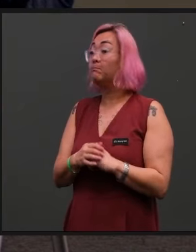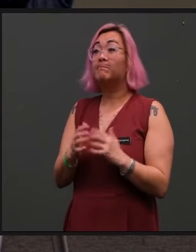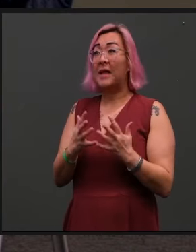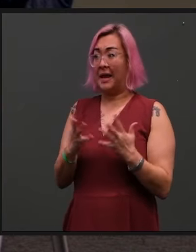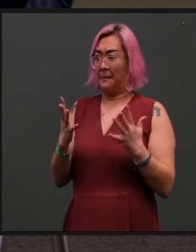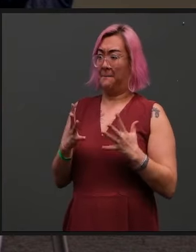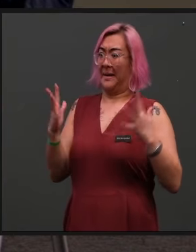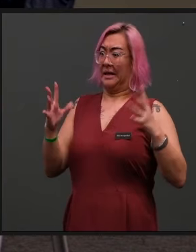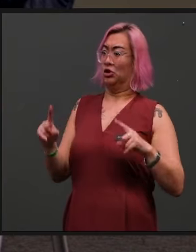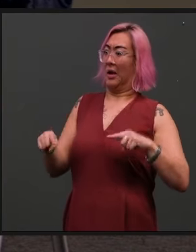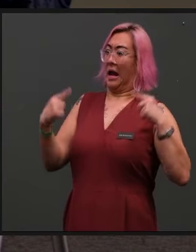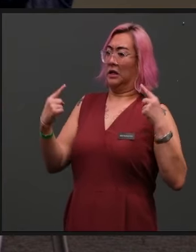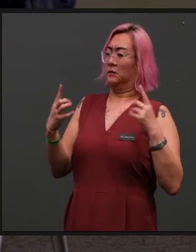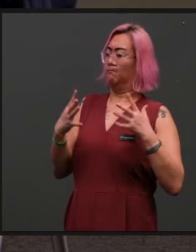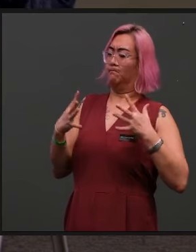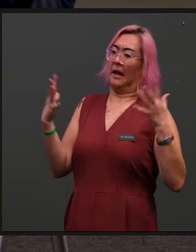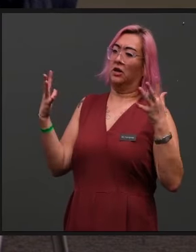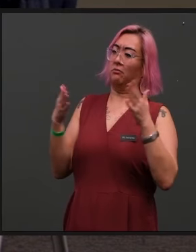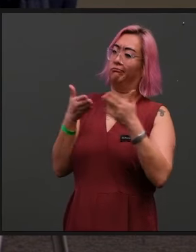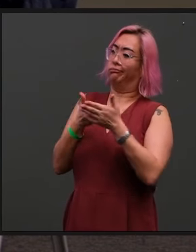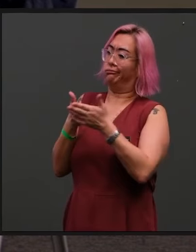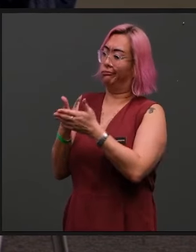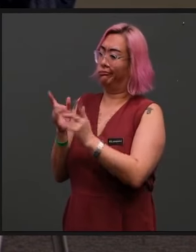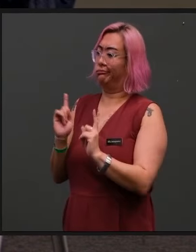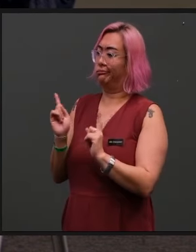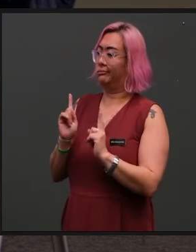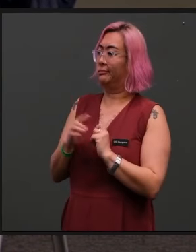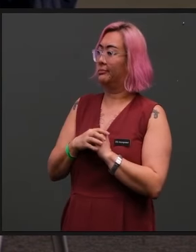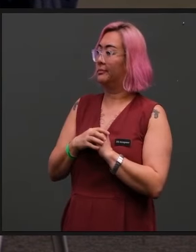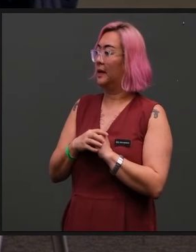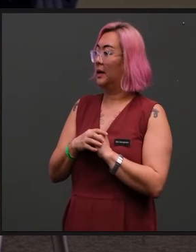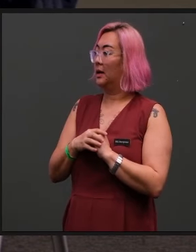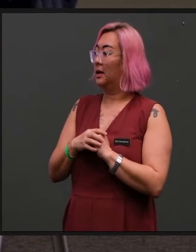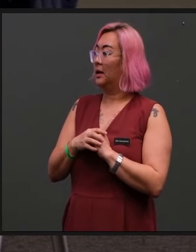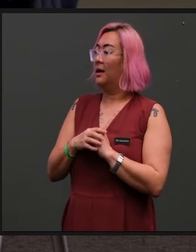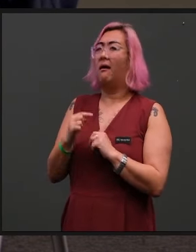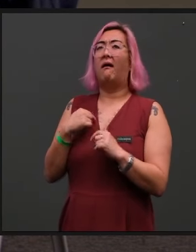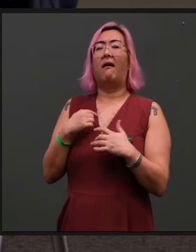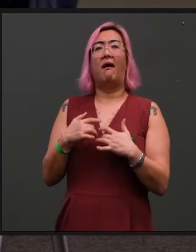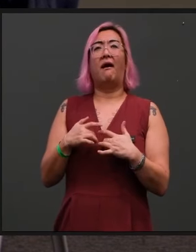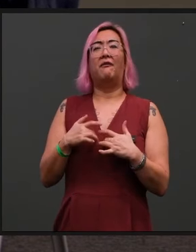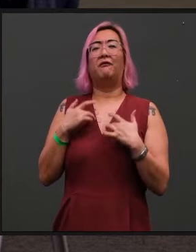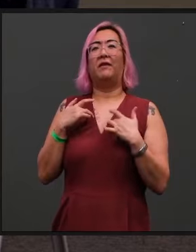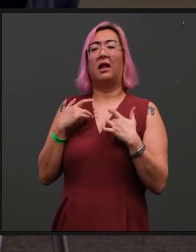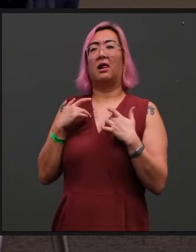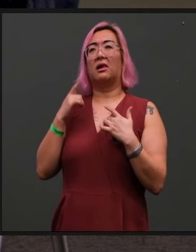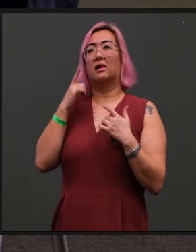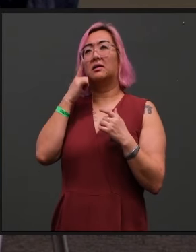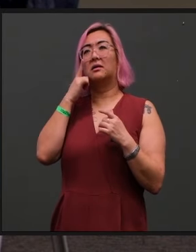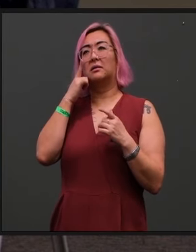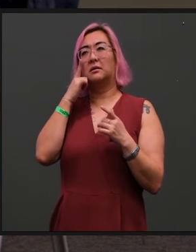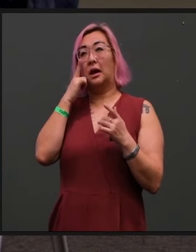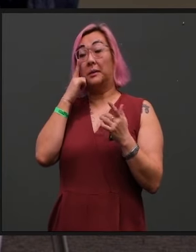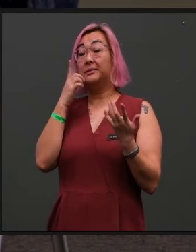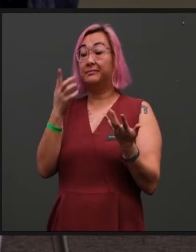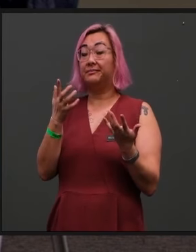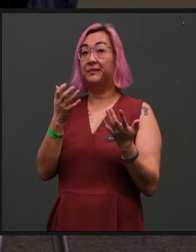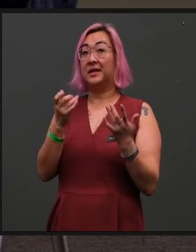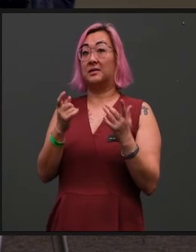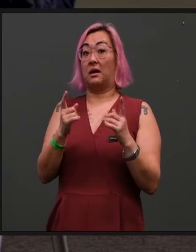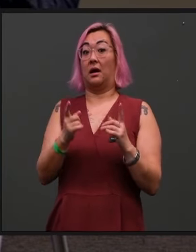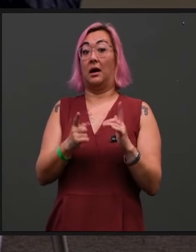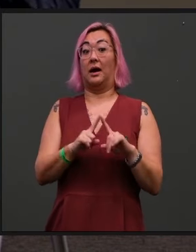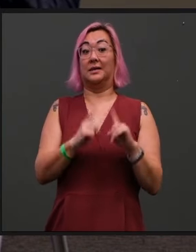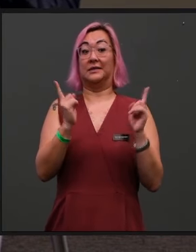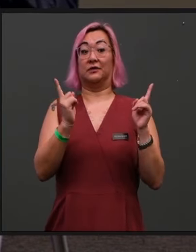experienced or during the process when you were, because I feel like I mean, there's another system that it ties very nicely